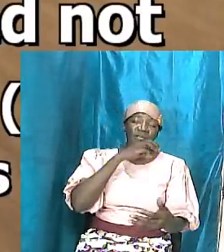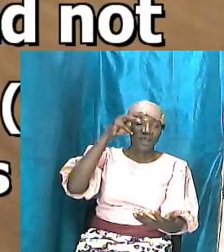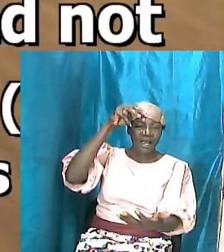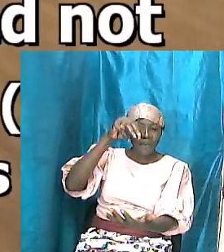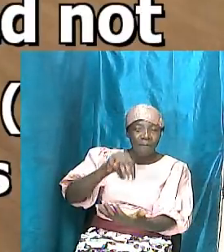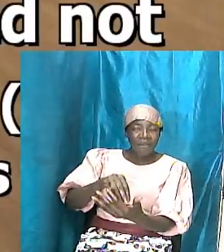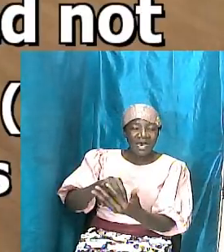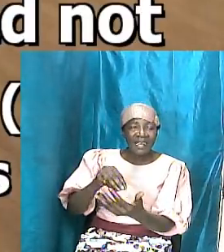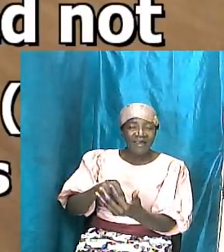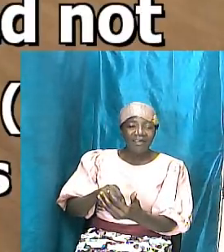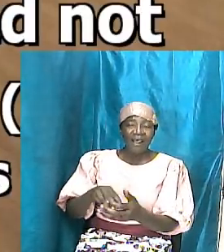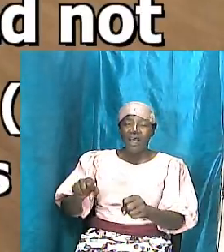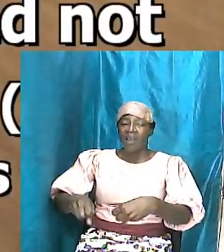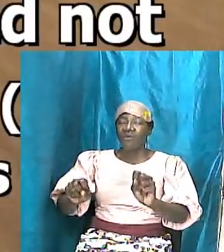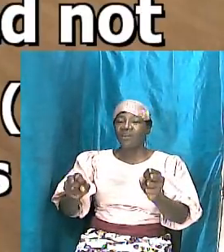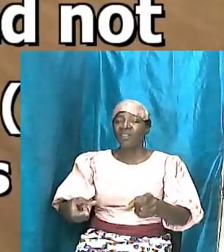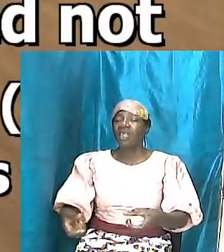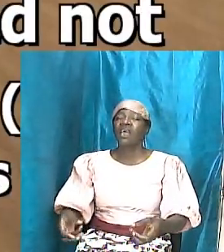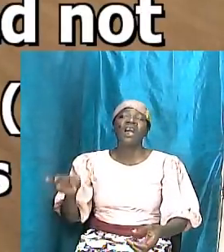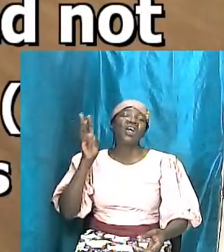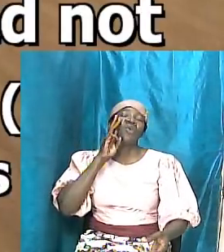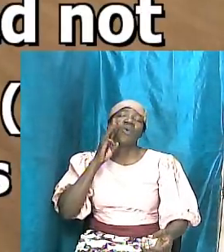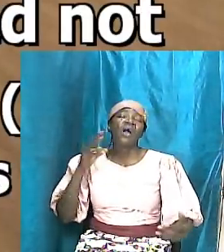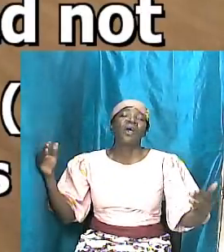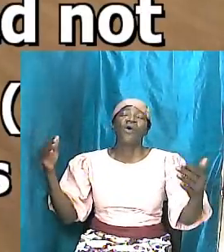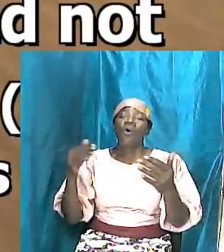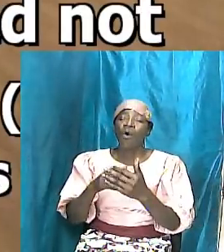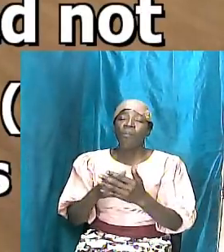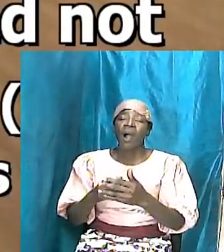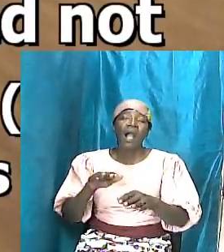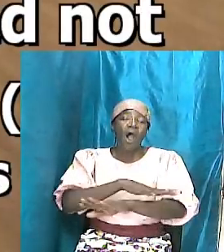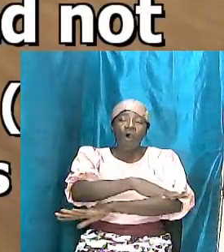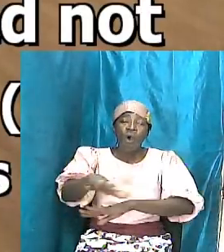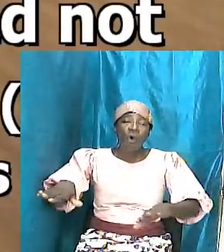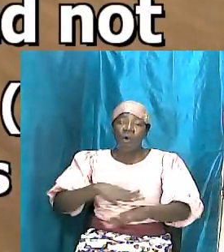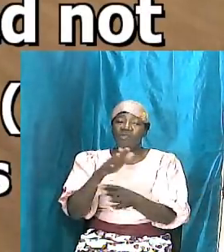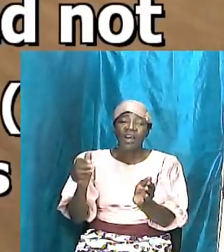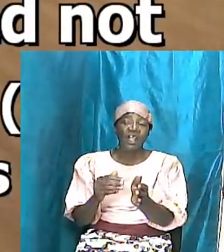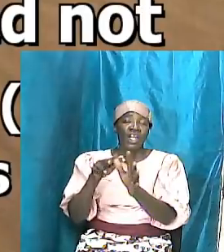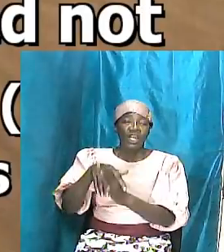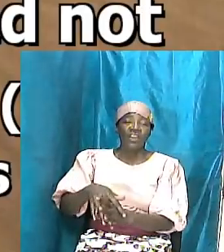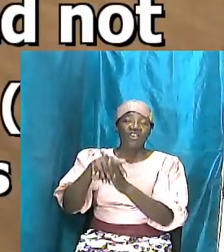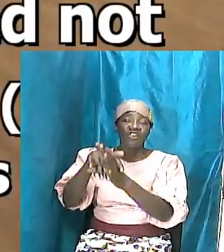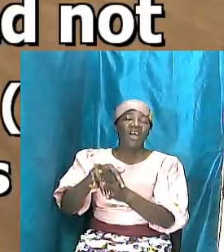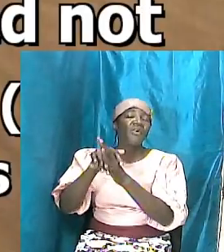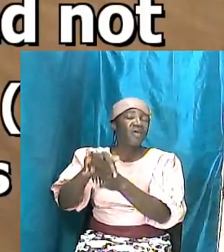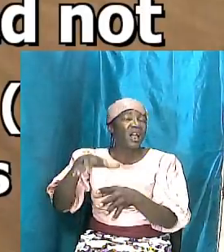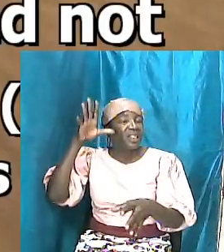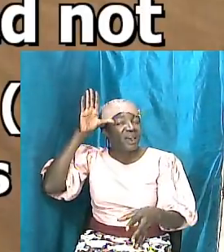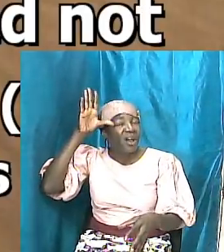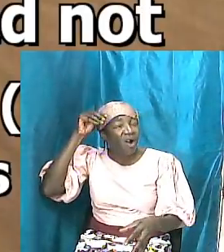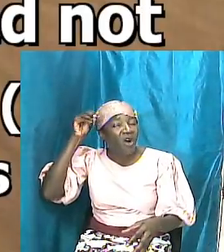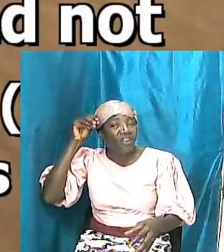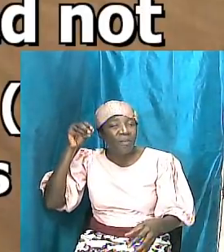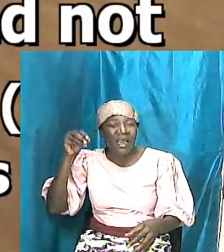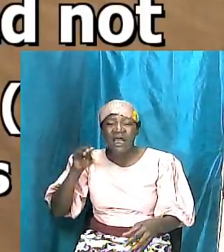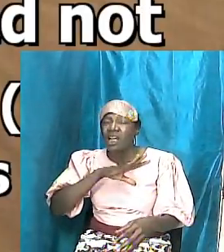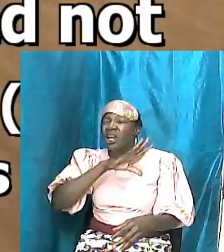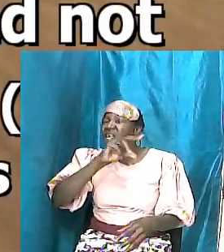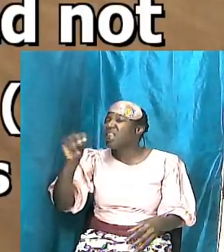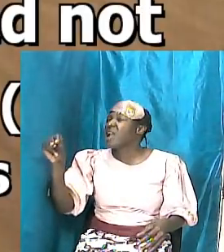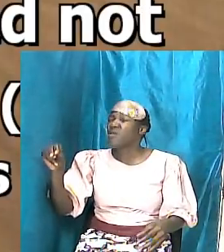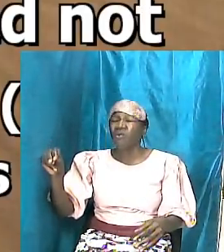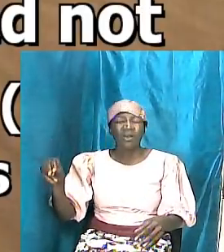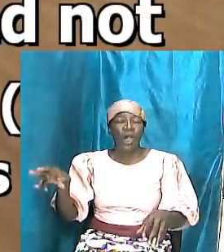waters returned and covered the chariot and the horsemen and all the hosts of Pharaoh that came in the midst of the sea after them, and there remained not so